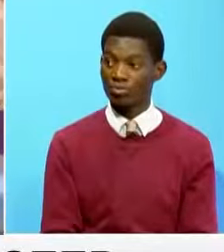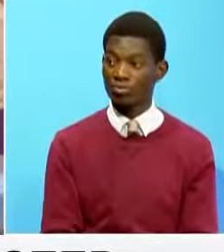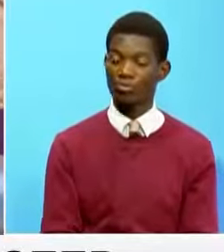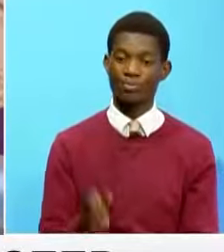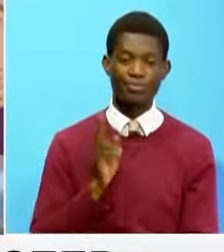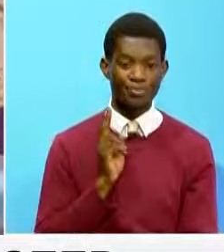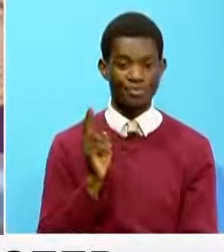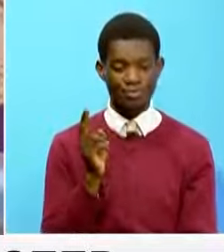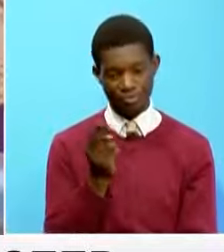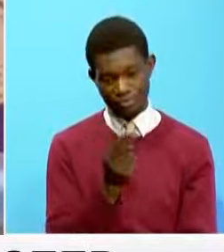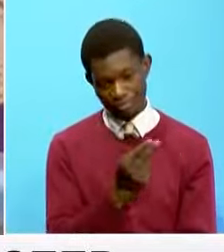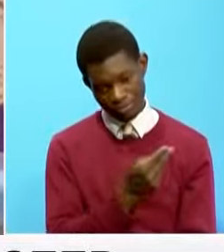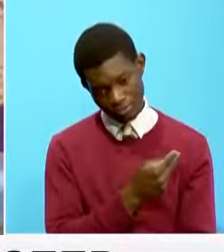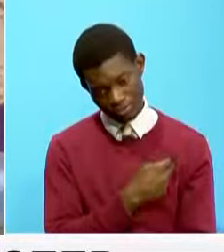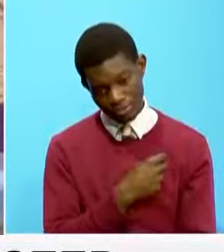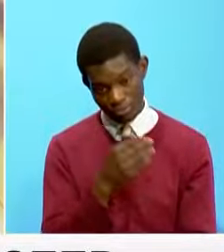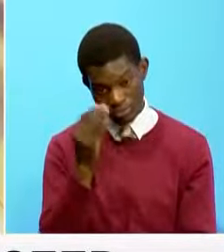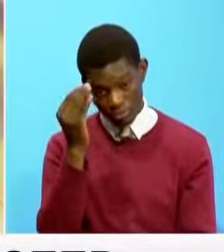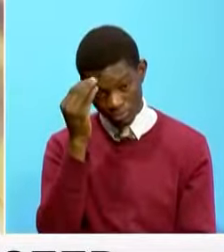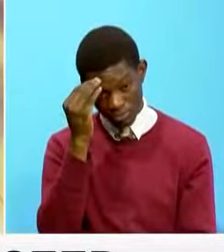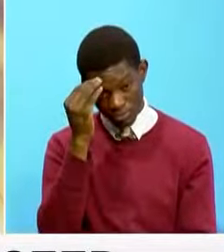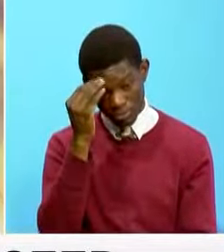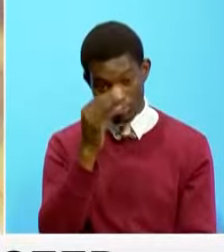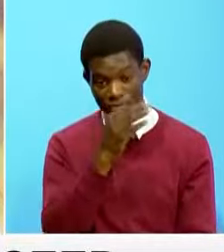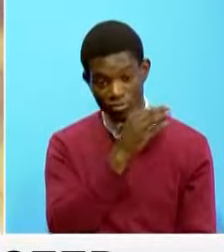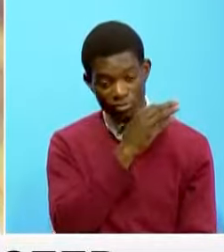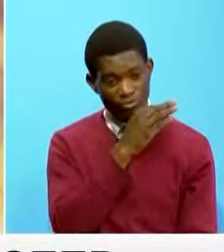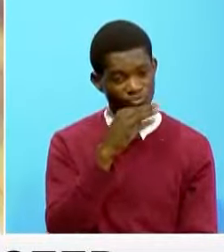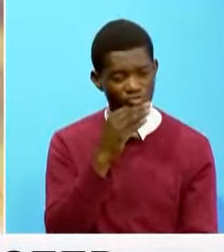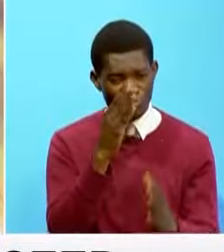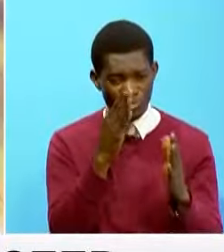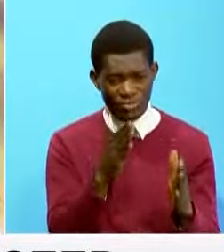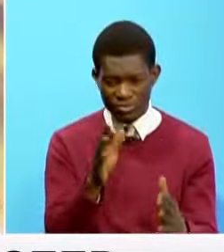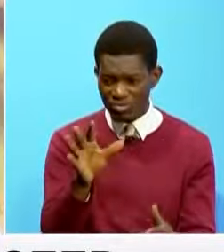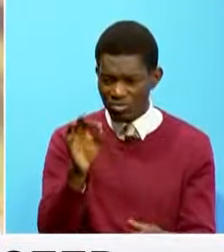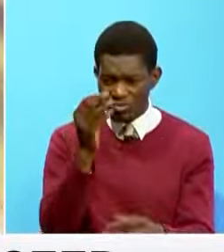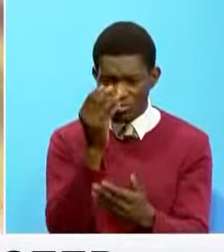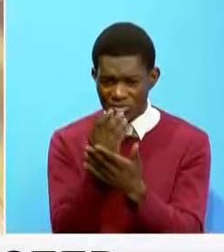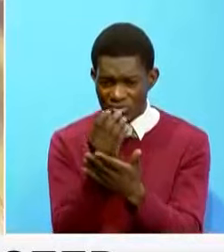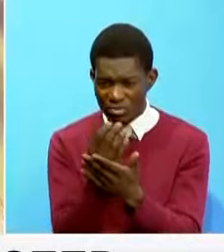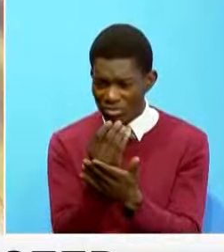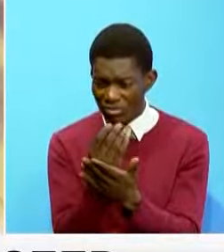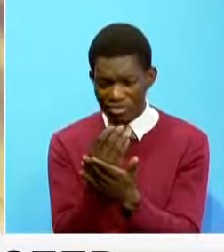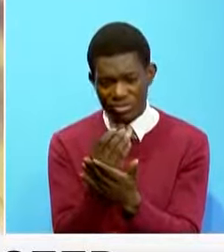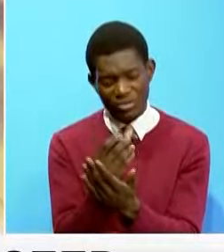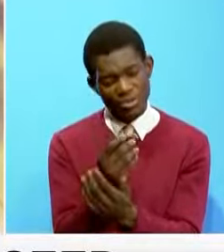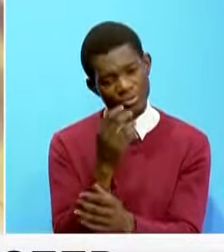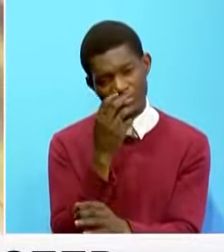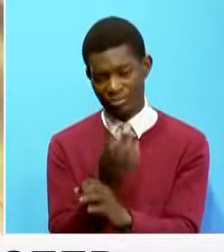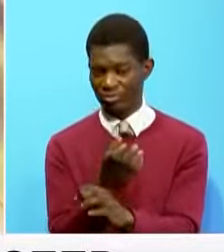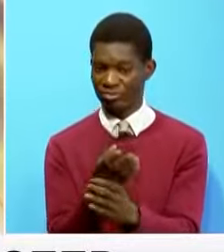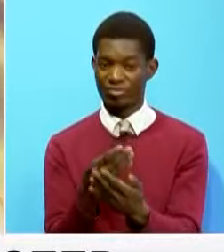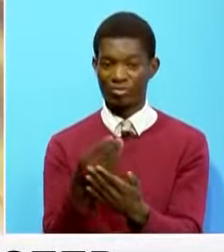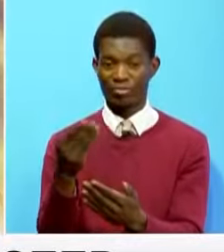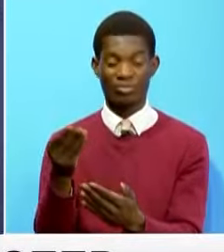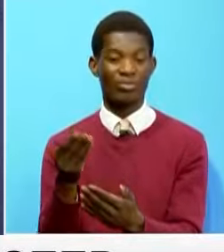difficult for our smallholder farmers to easily access finance and buy seed. And so the coming